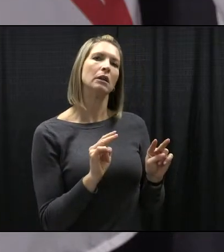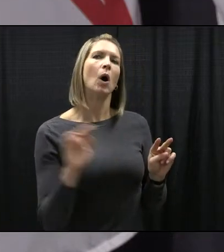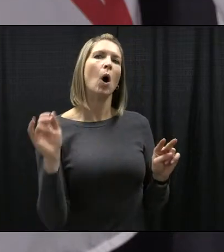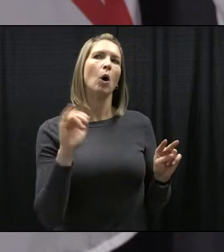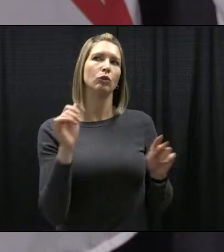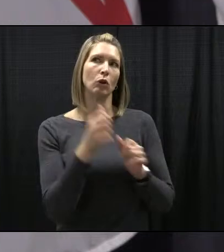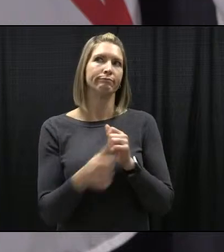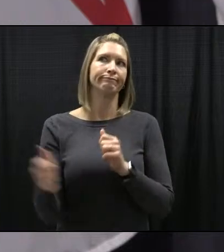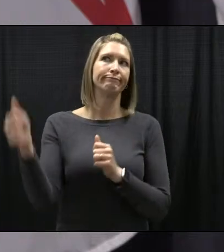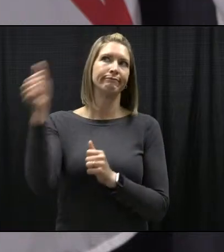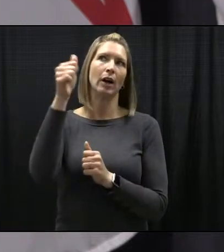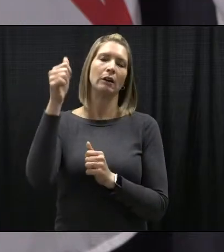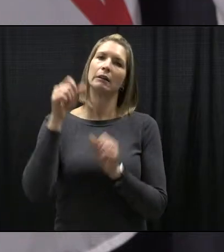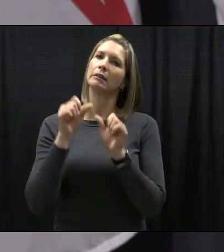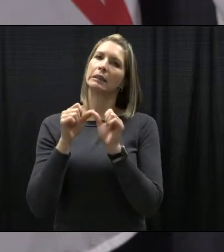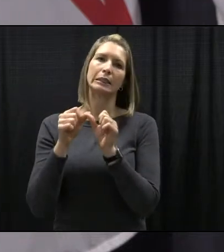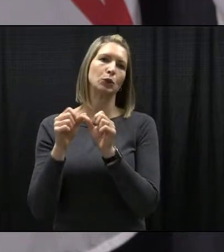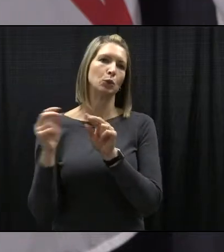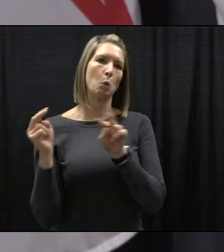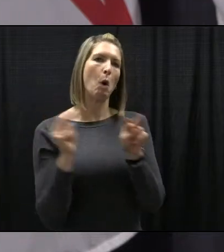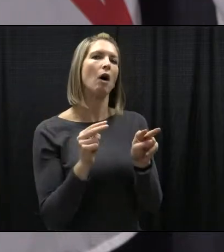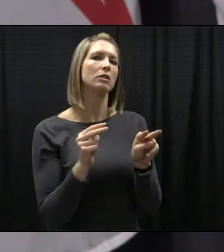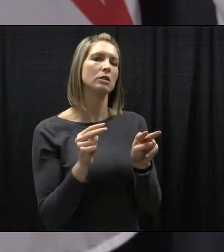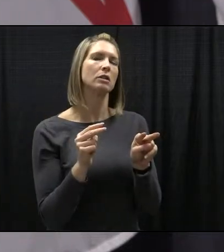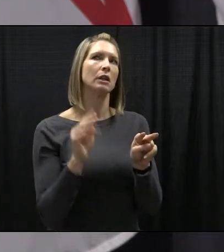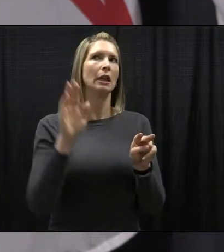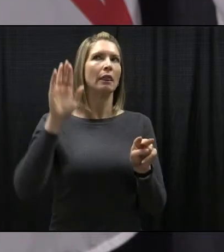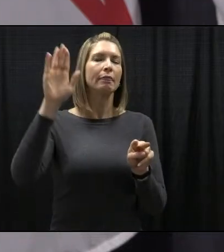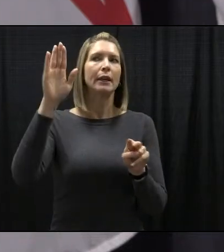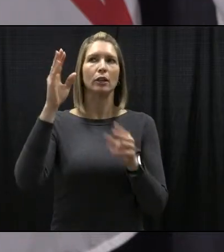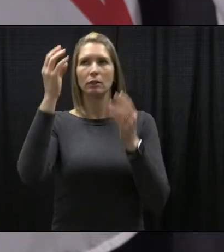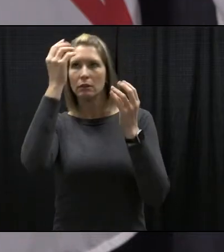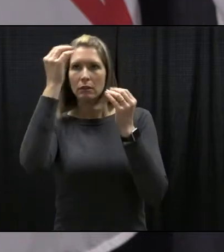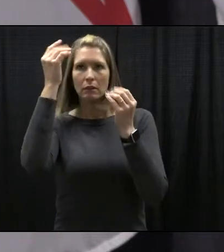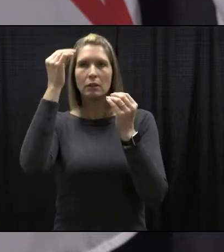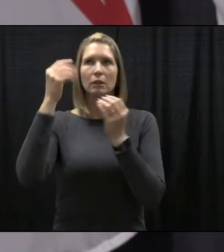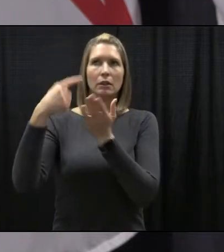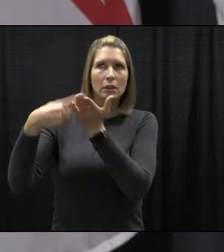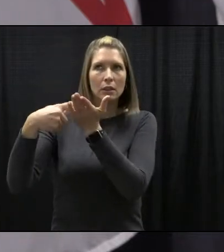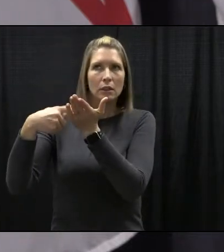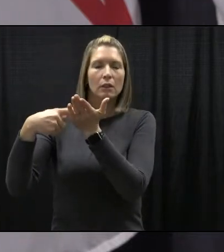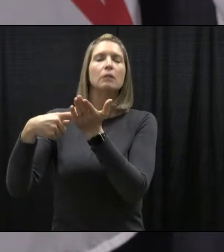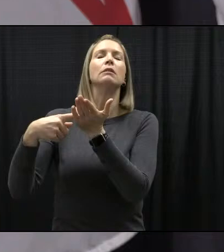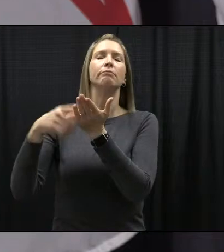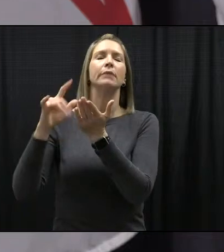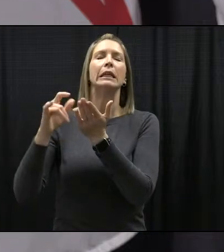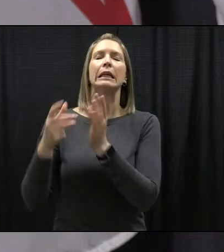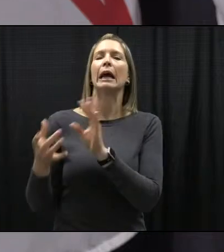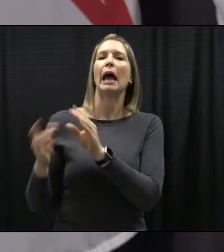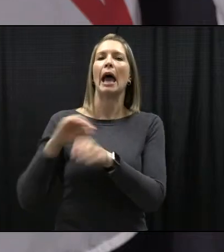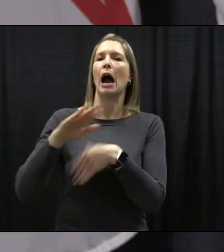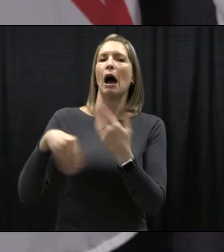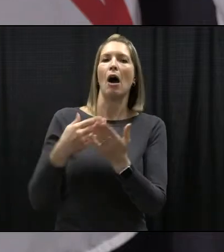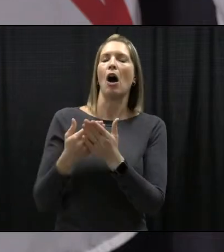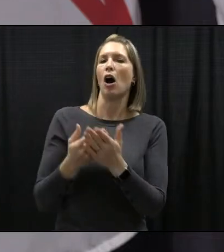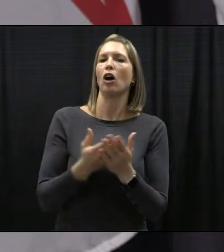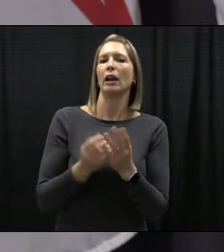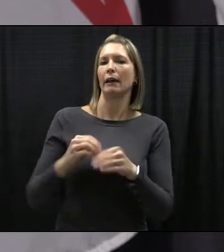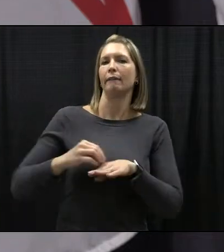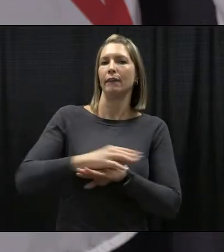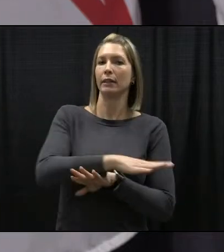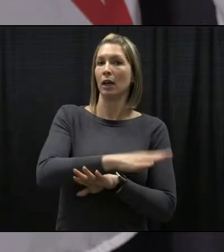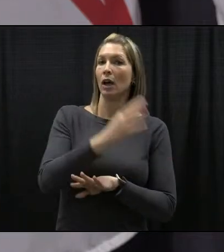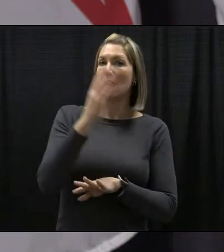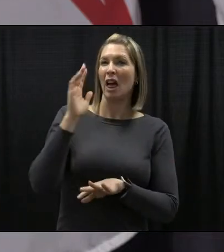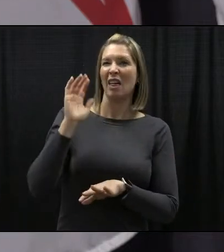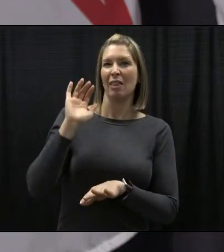carefully watching that as well, and as they, deliberate to think about their recommendations with regard to booster doses and things like that.